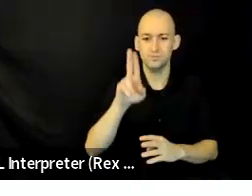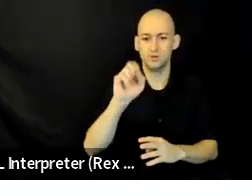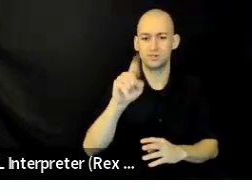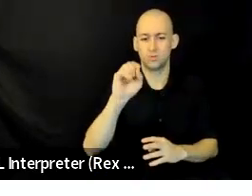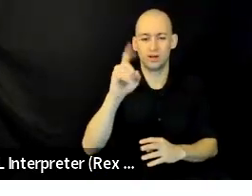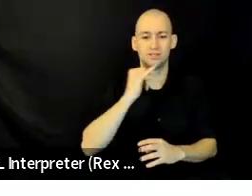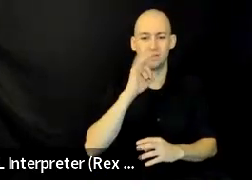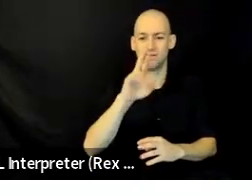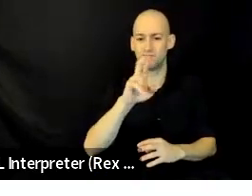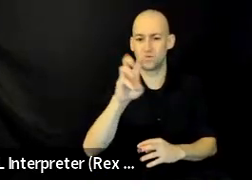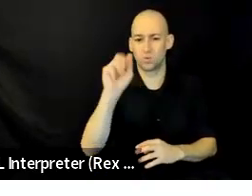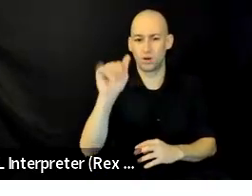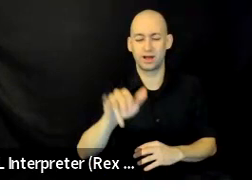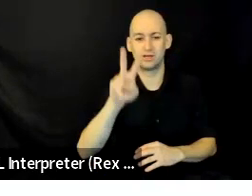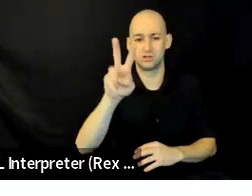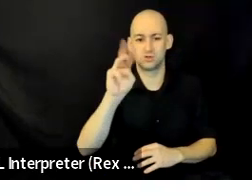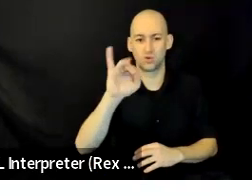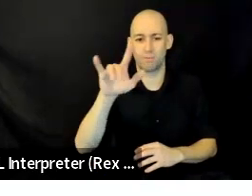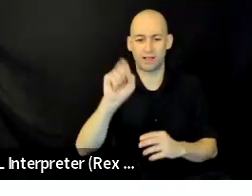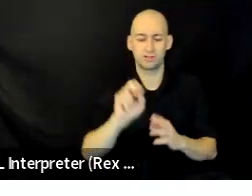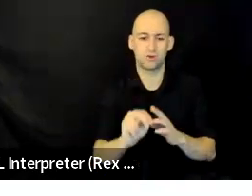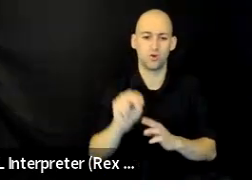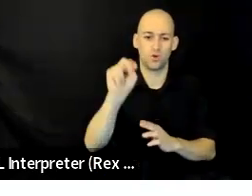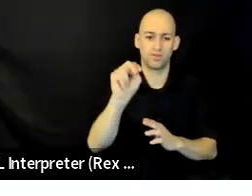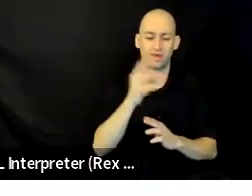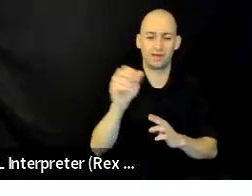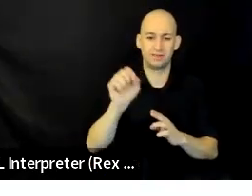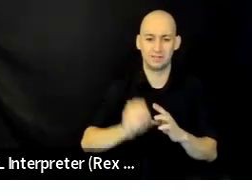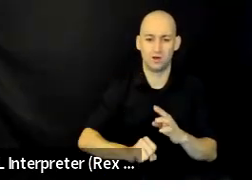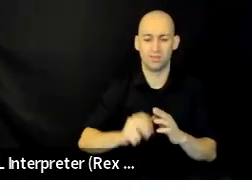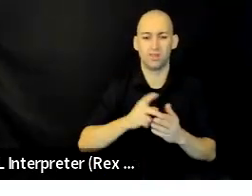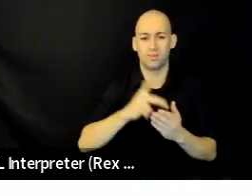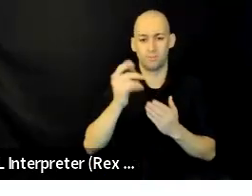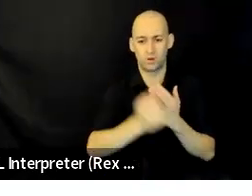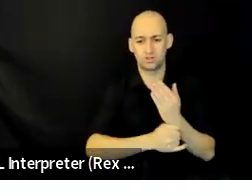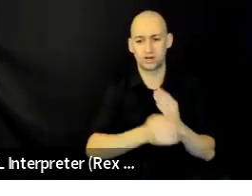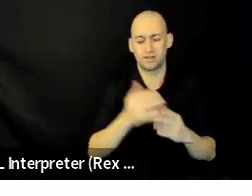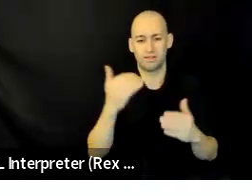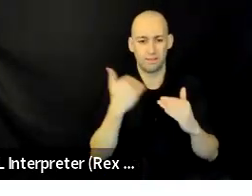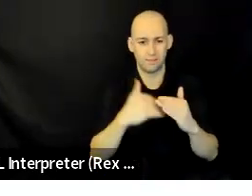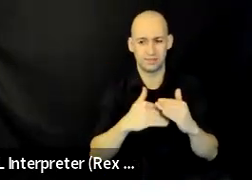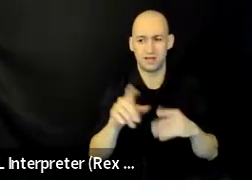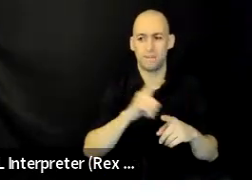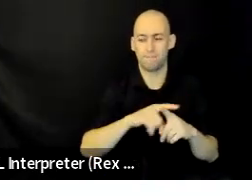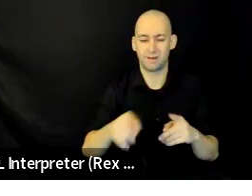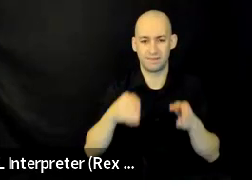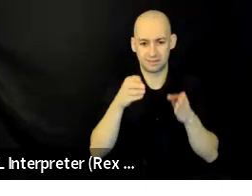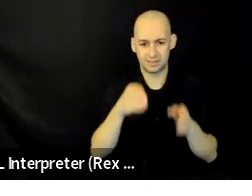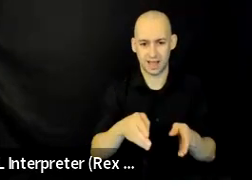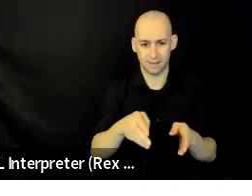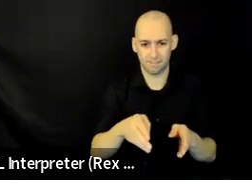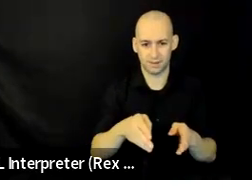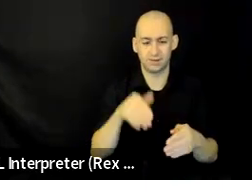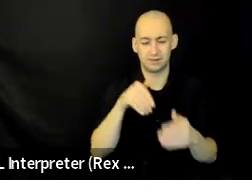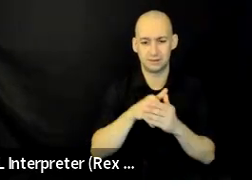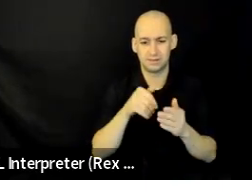miles north and south of the project limits. However, there is a gap between freeway segments through the project